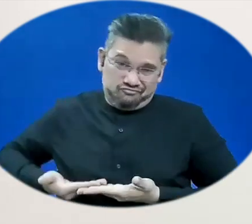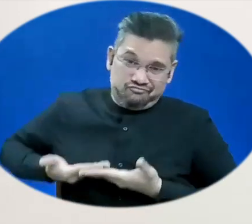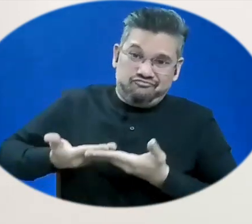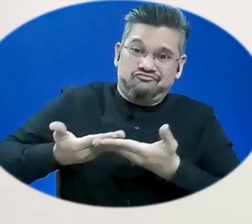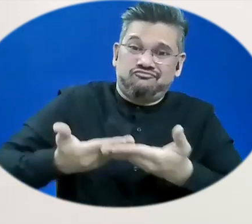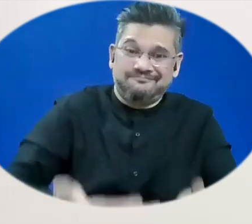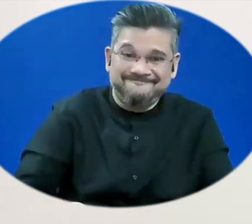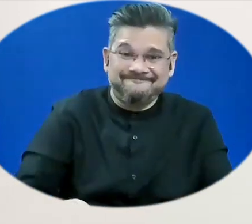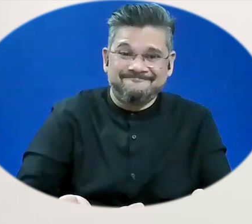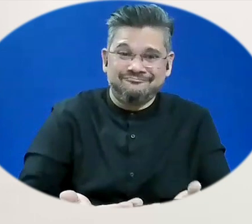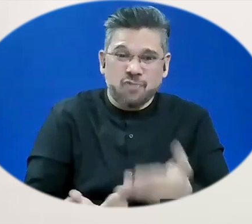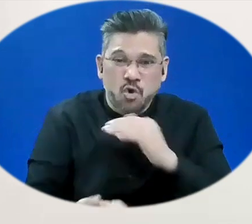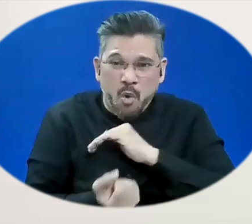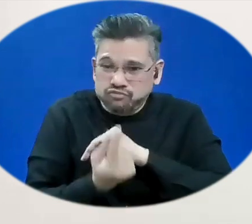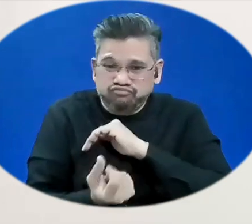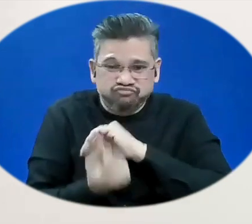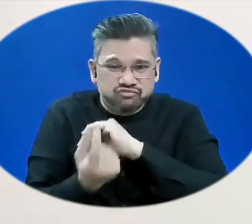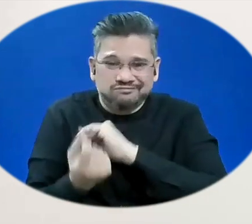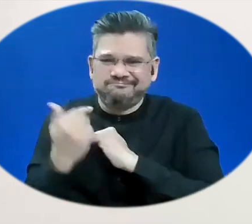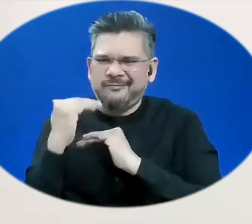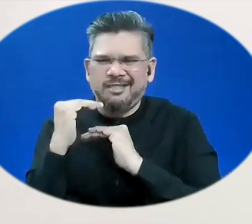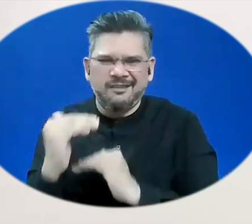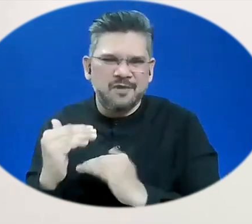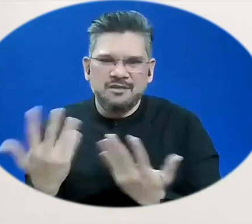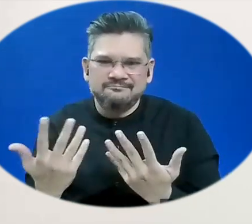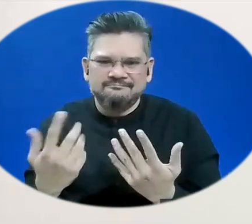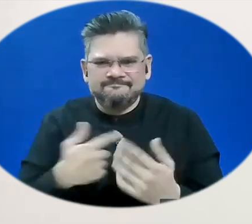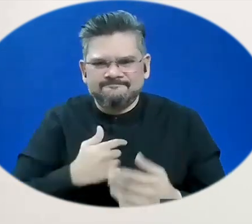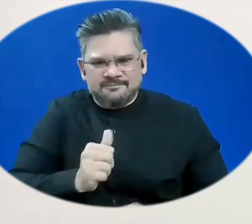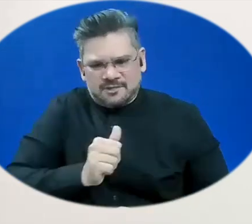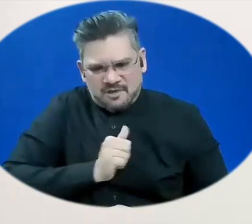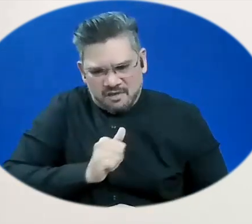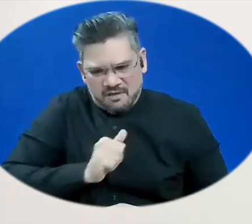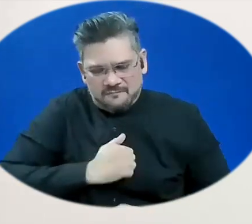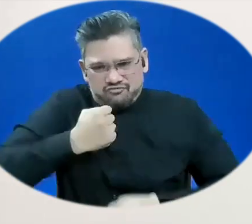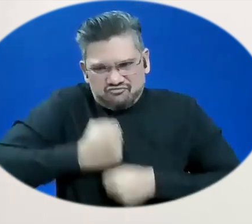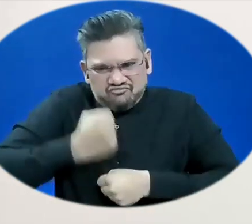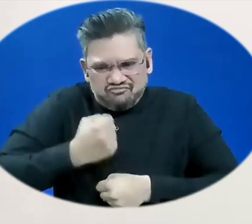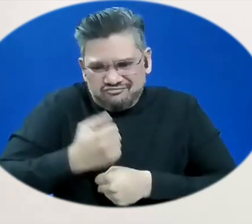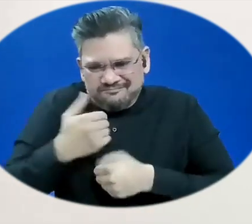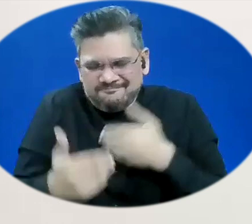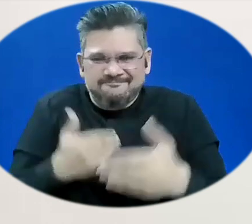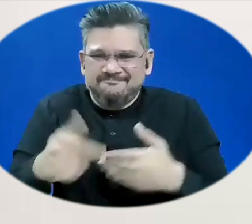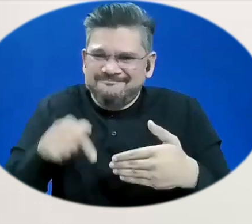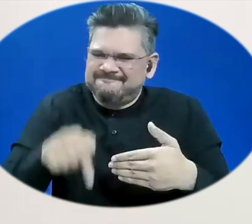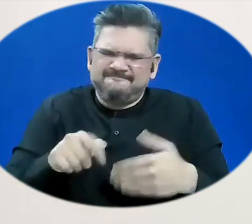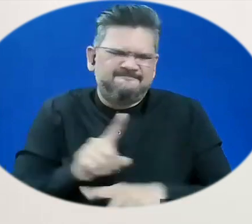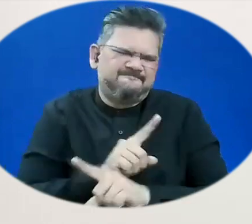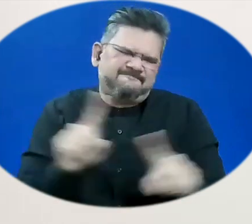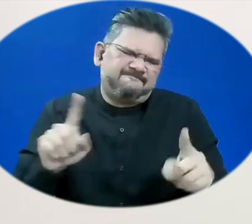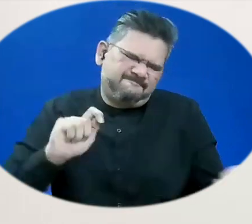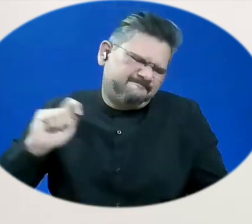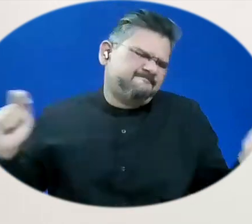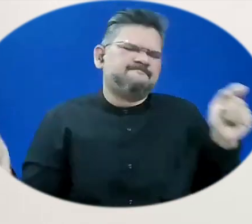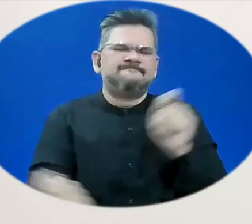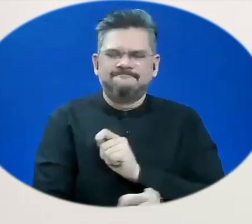us or for our own initiatives. This must change. Insights from our